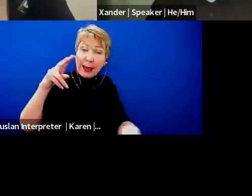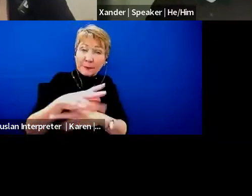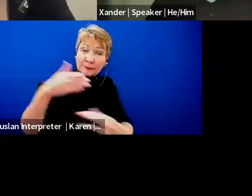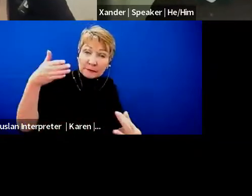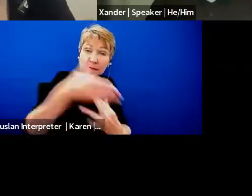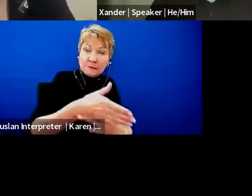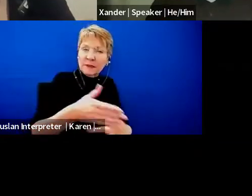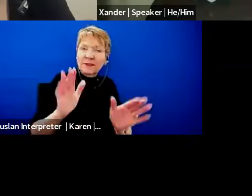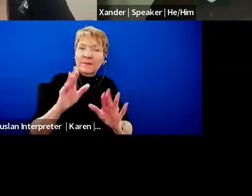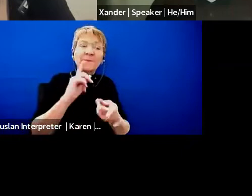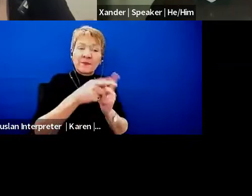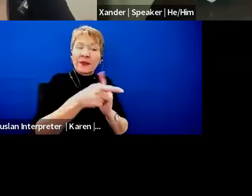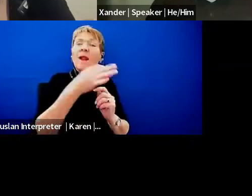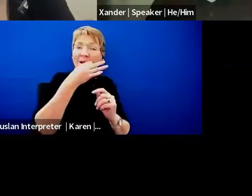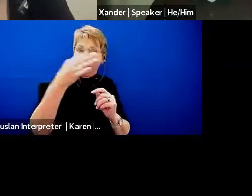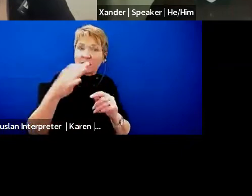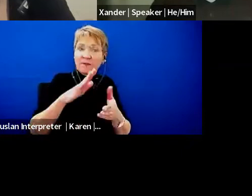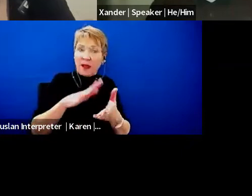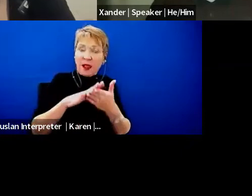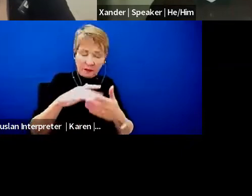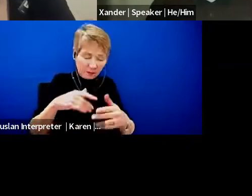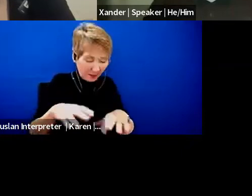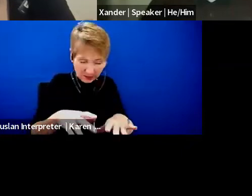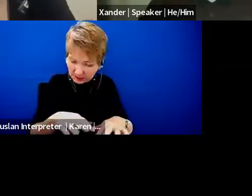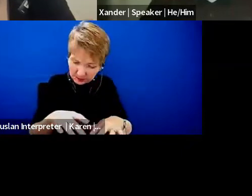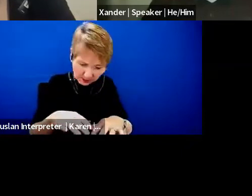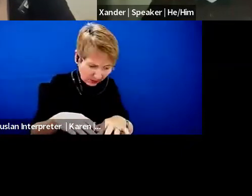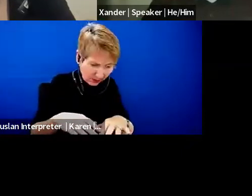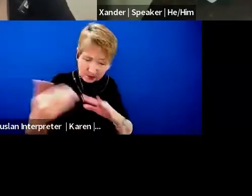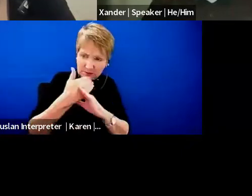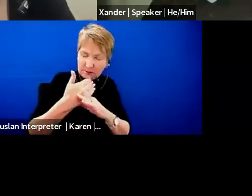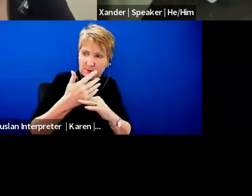for help, but they just potentially weren't given enough time to process.